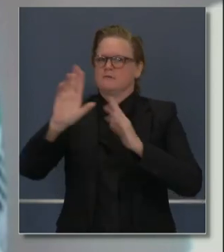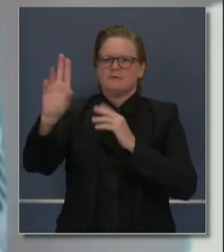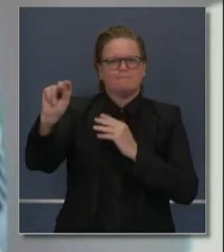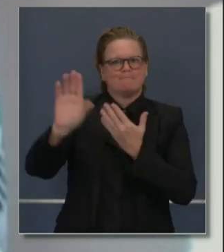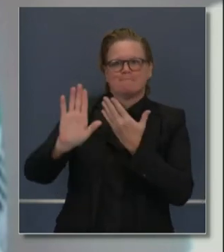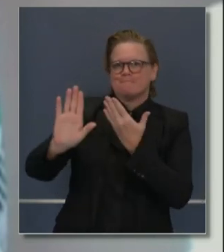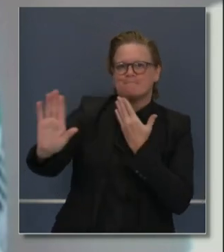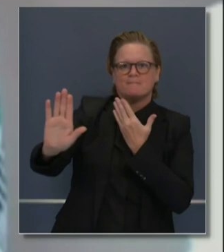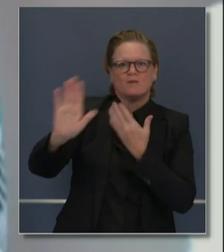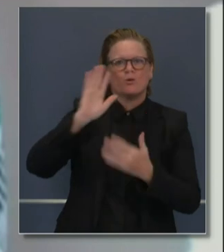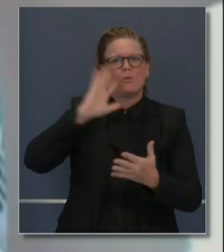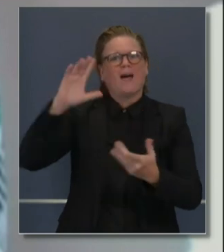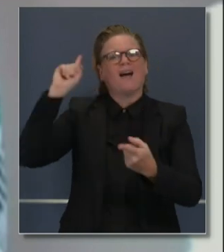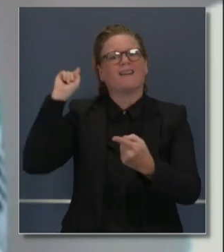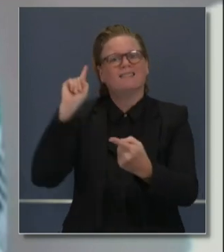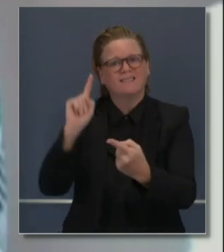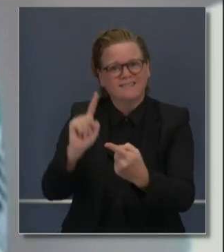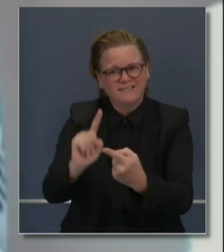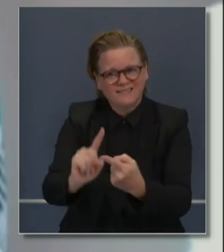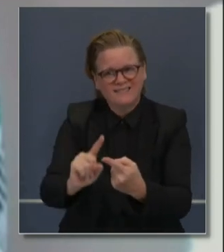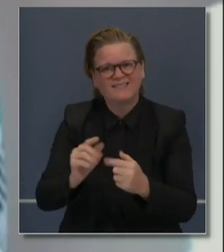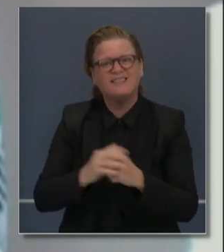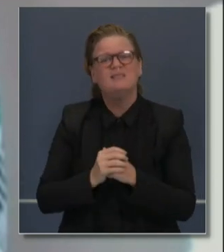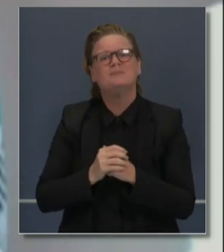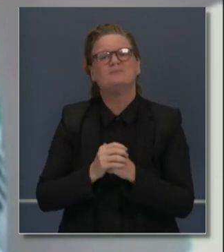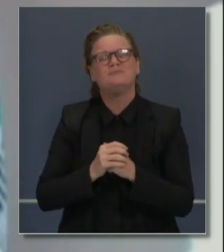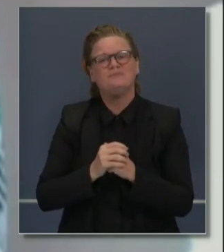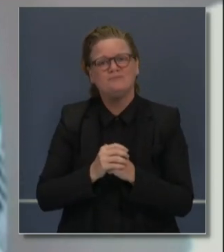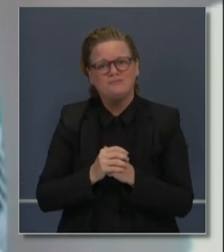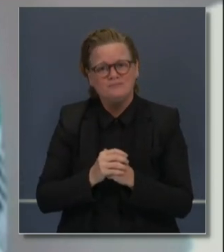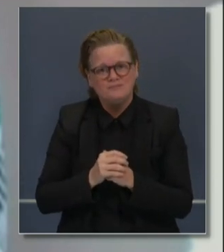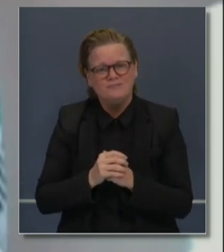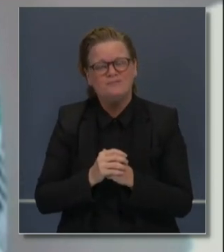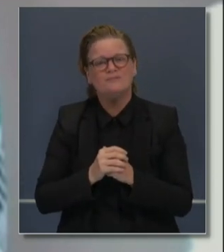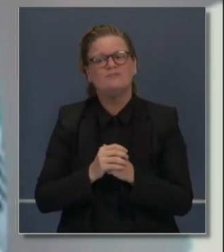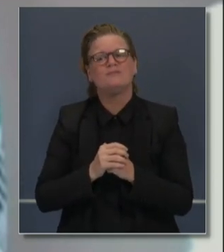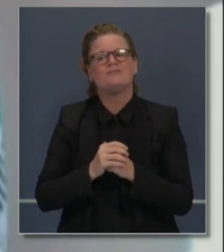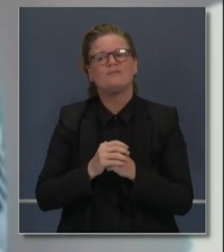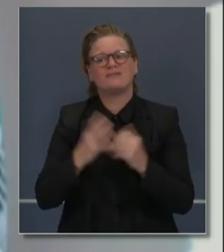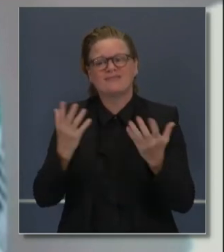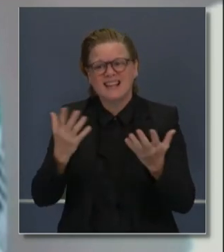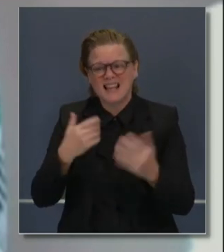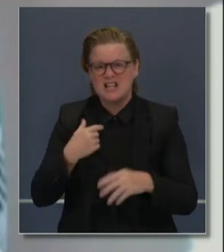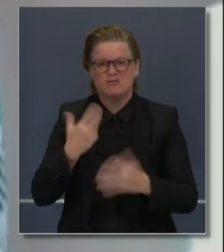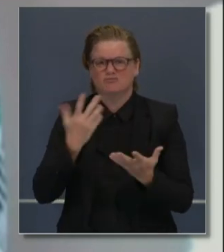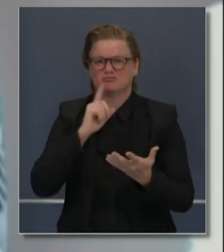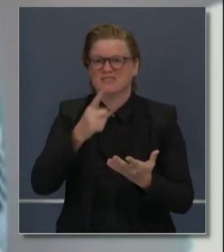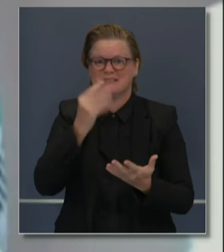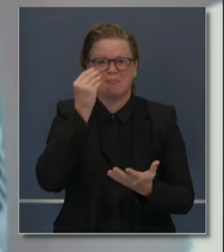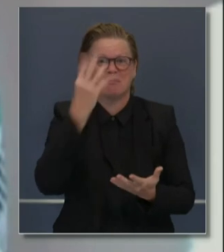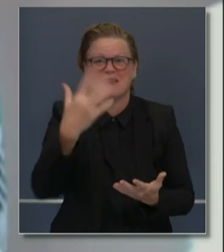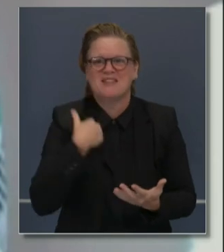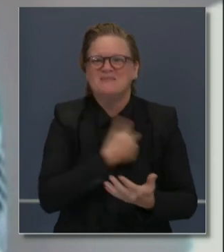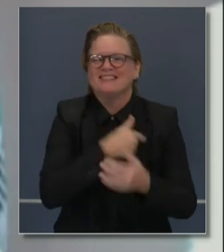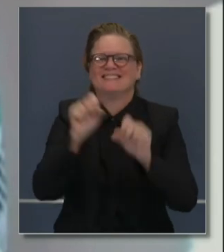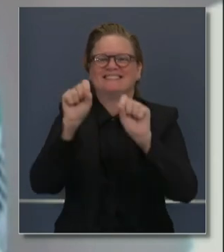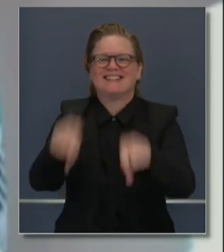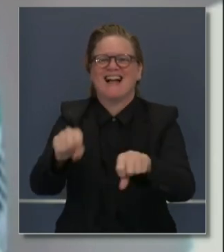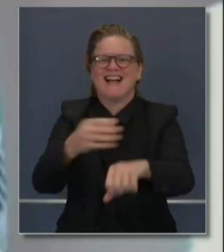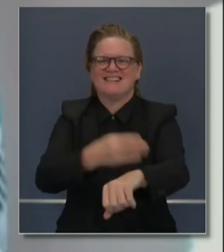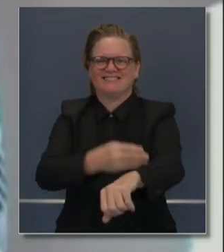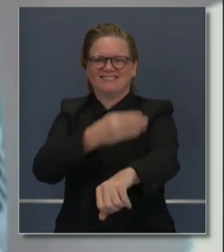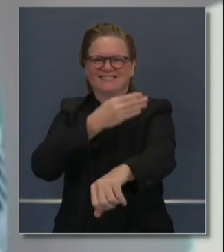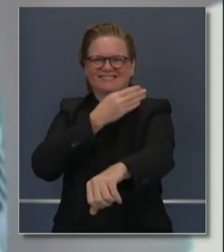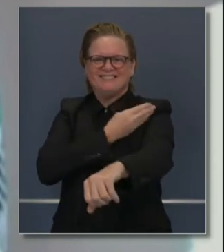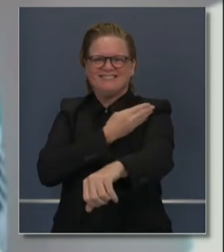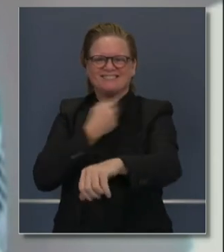we can be not just more surgical with what we do, but we can really prescribe it for a shorter or a different amount of